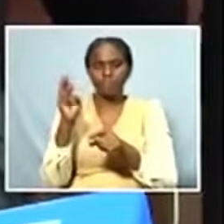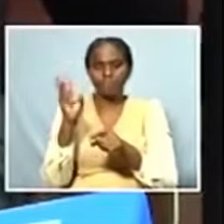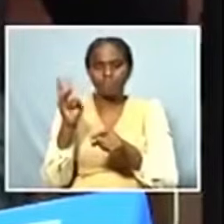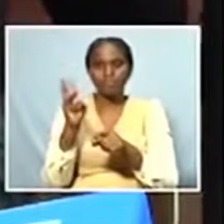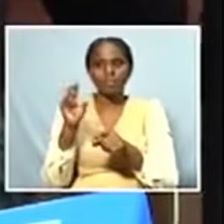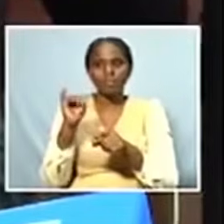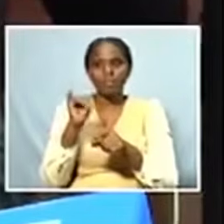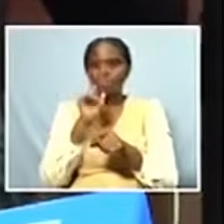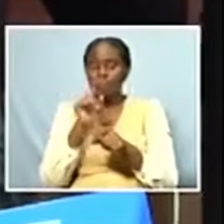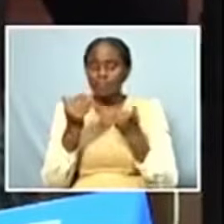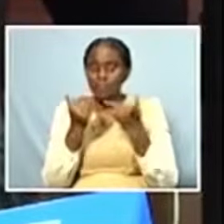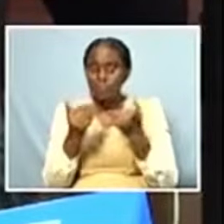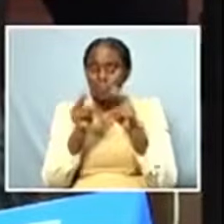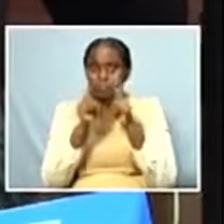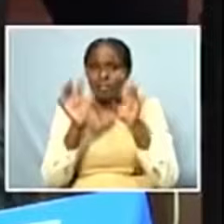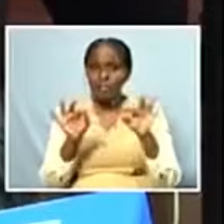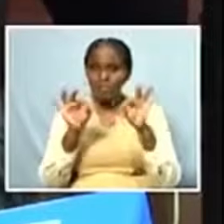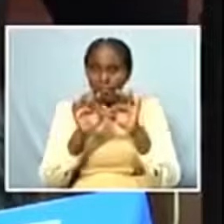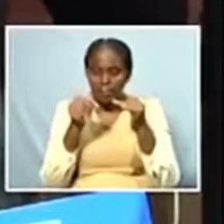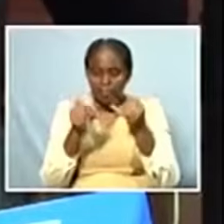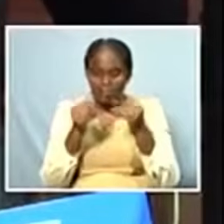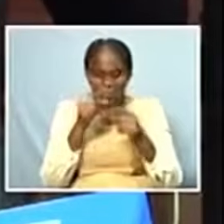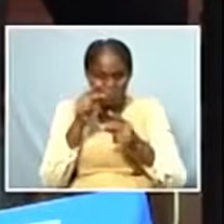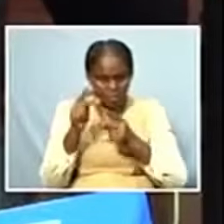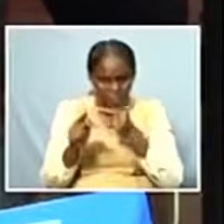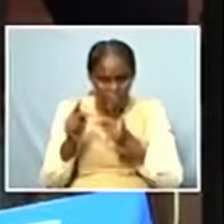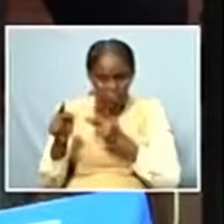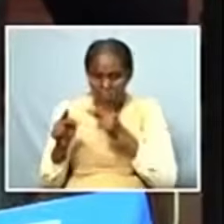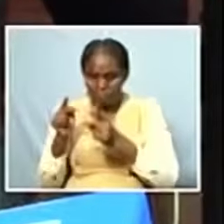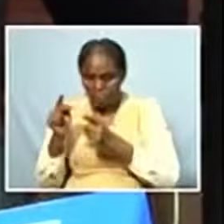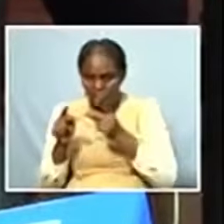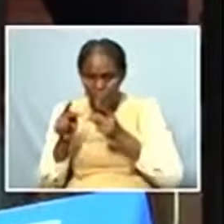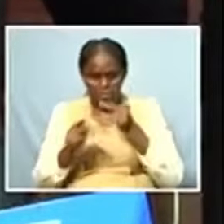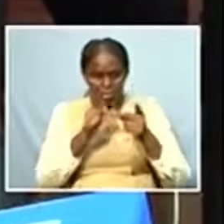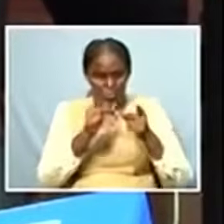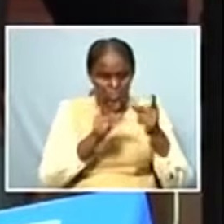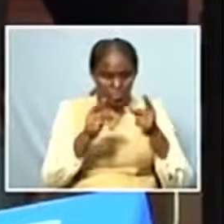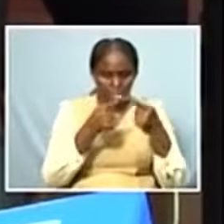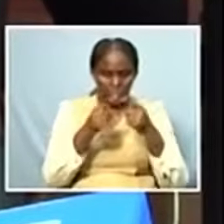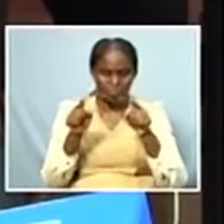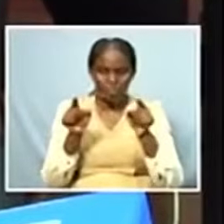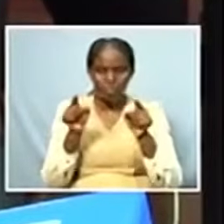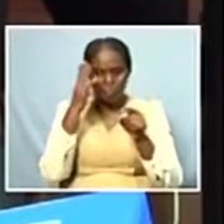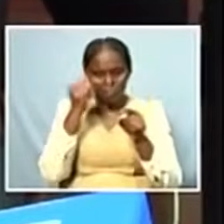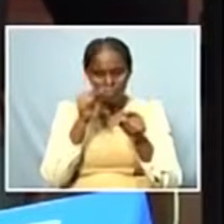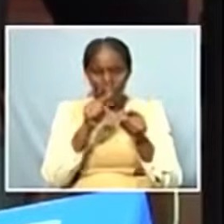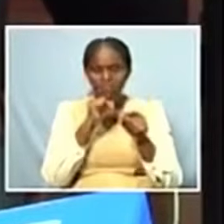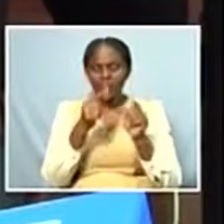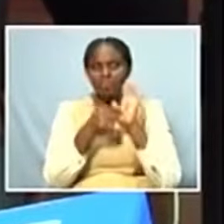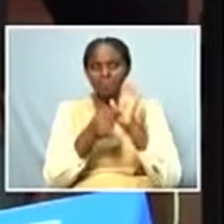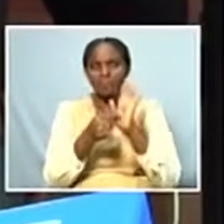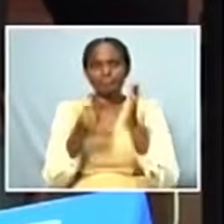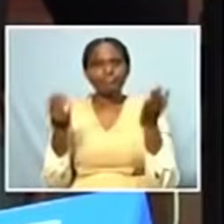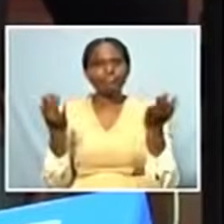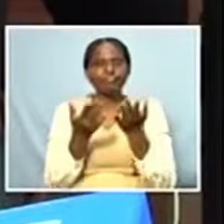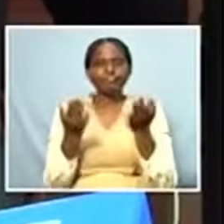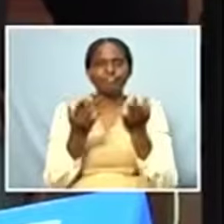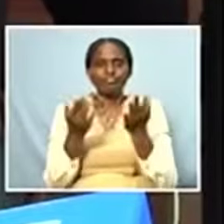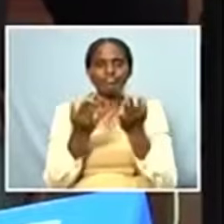Yeah, so it is being processed differently. That's why it is not appearing on